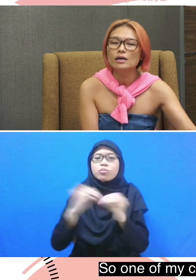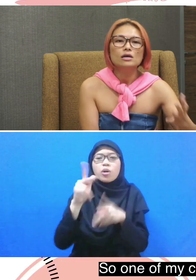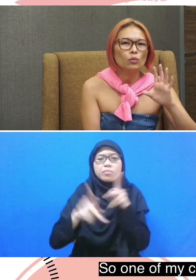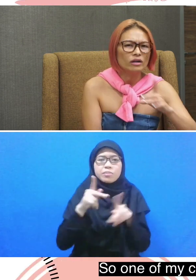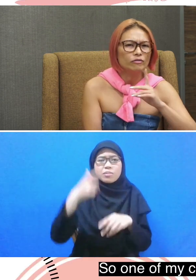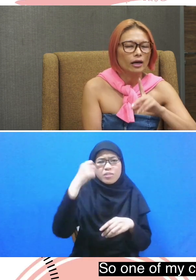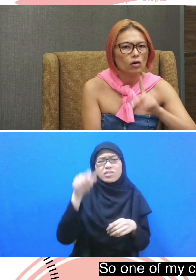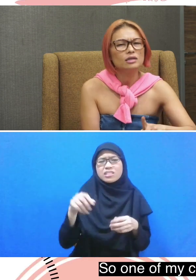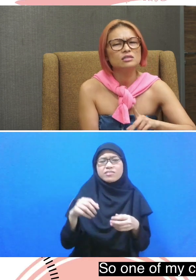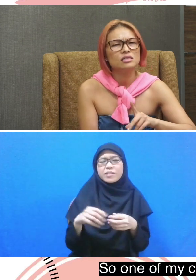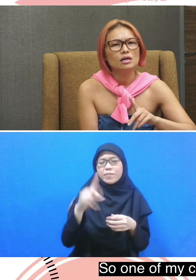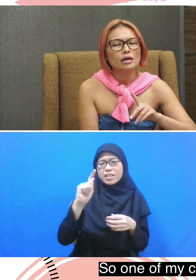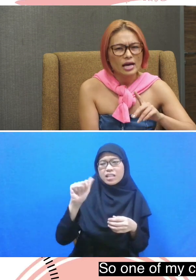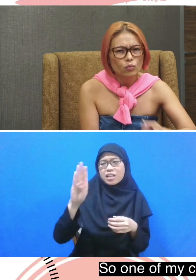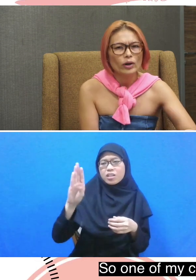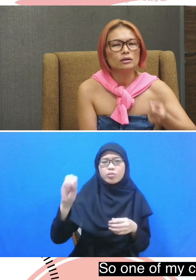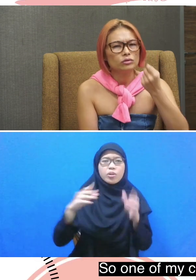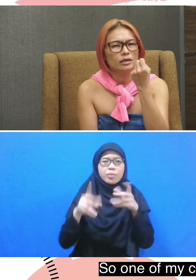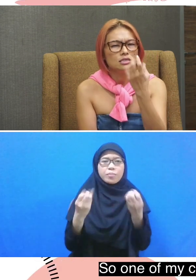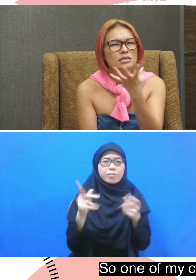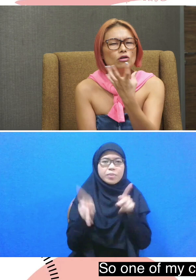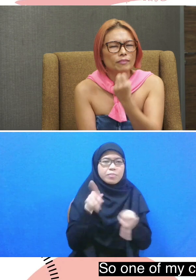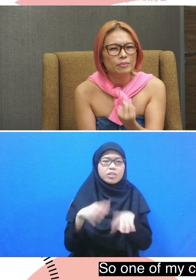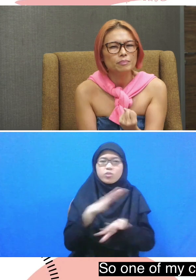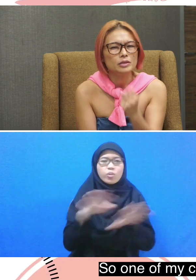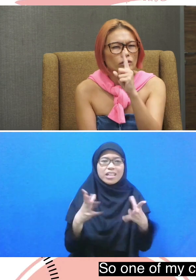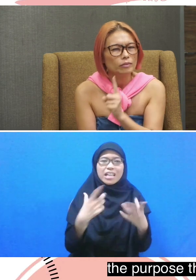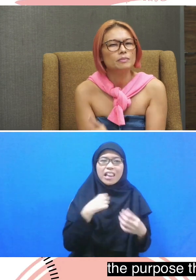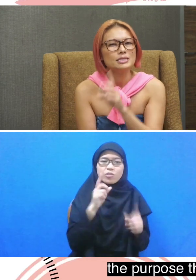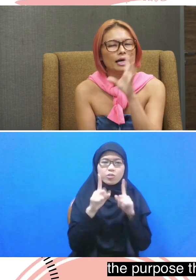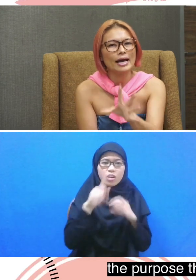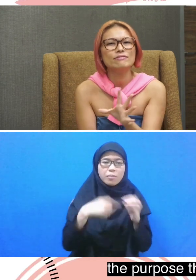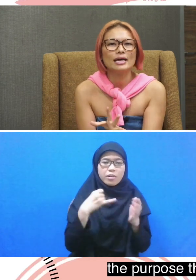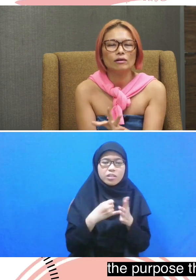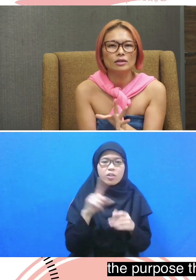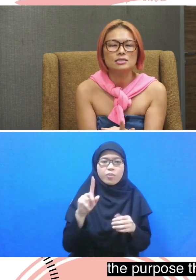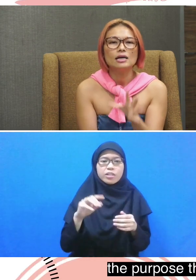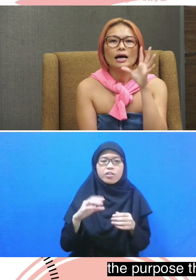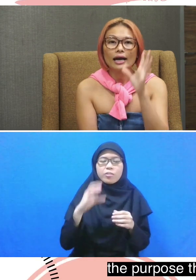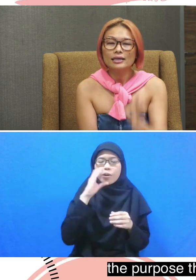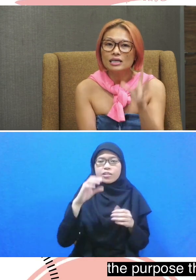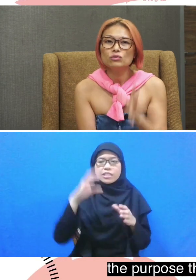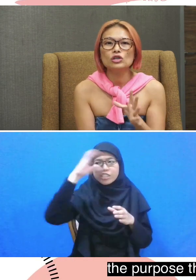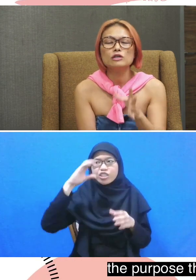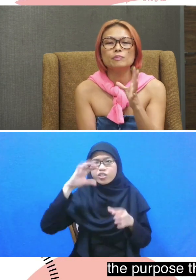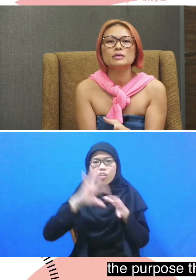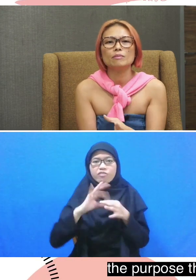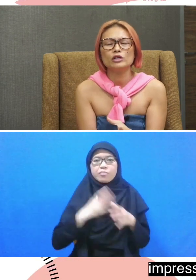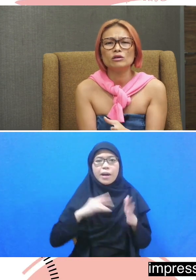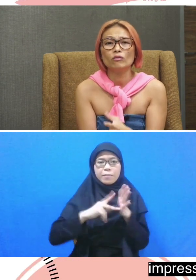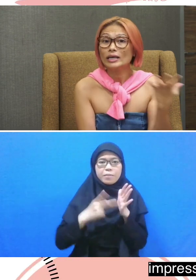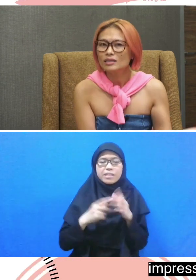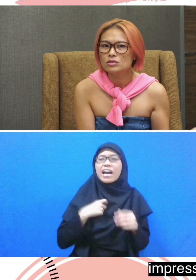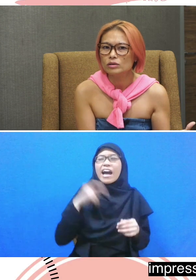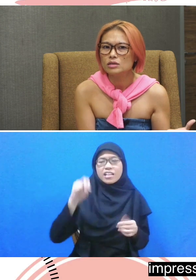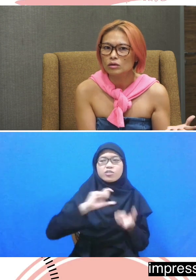right? So one of my callings as well, in search of my purpose, one of the purpose that I have set out is I need to change people's impression